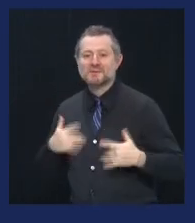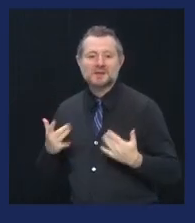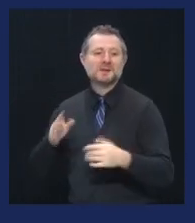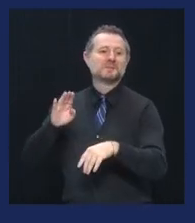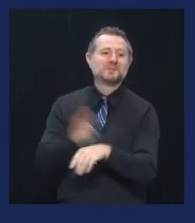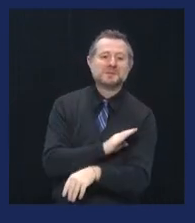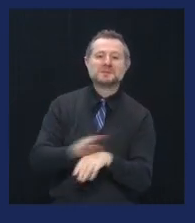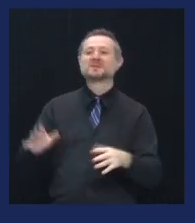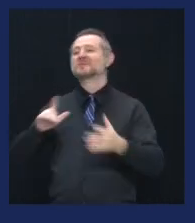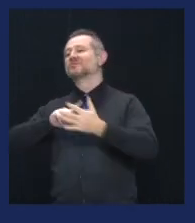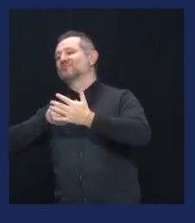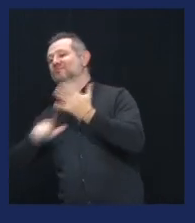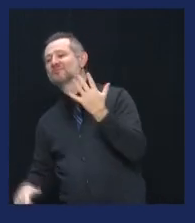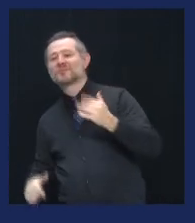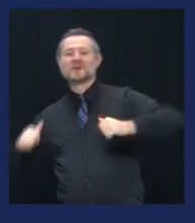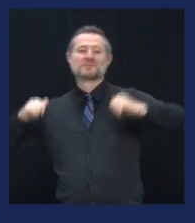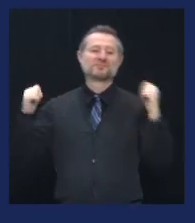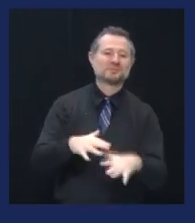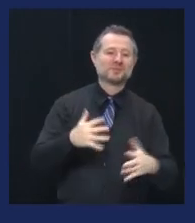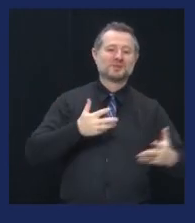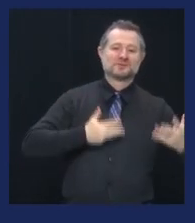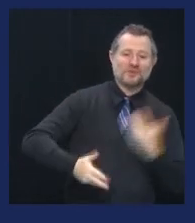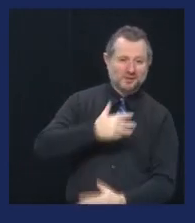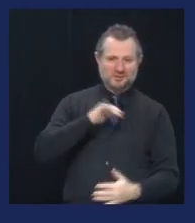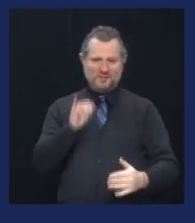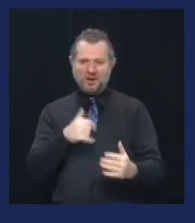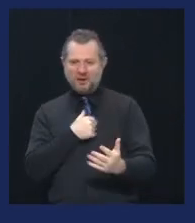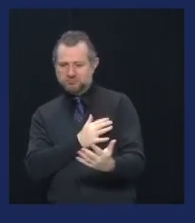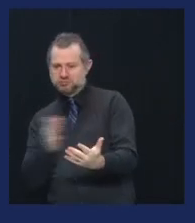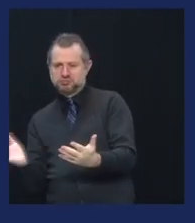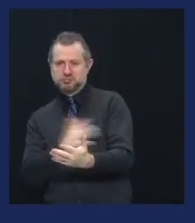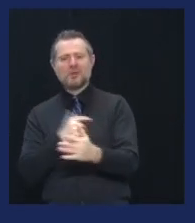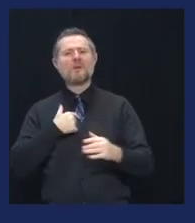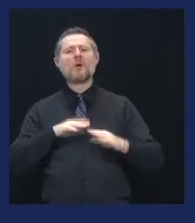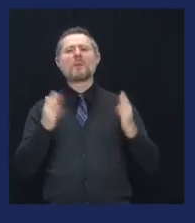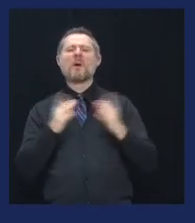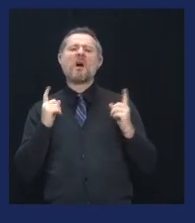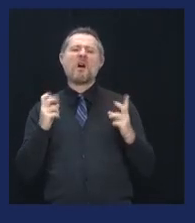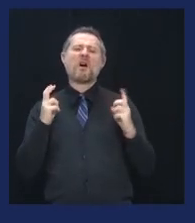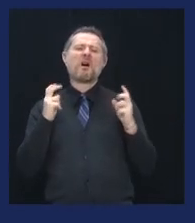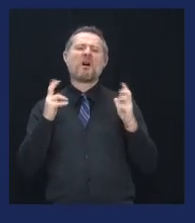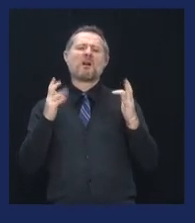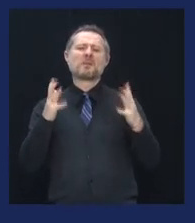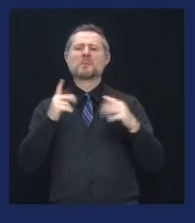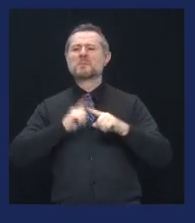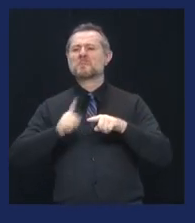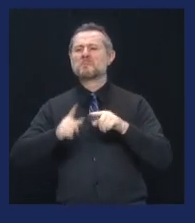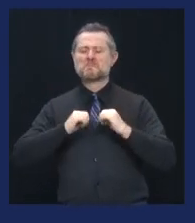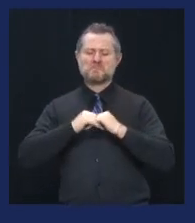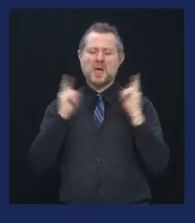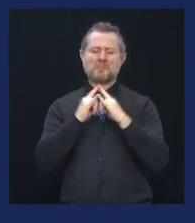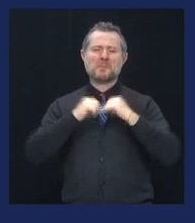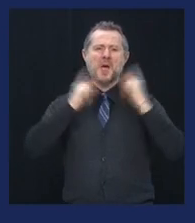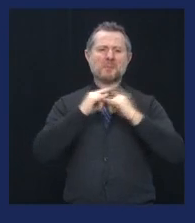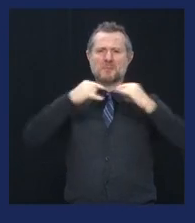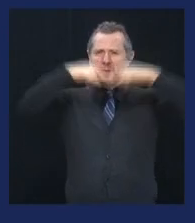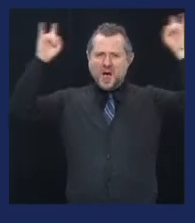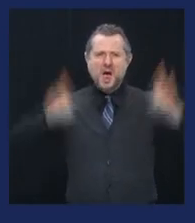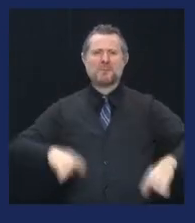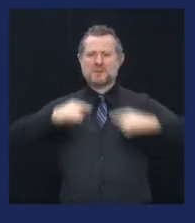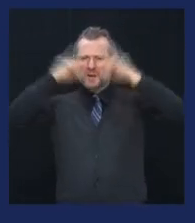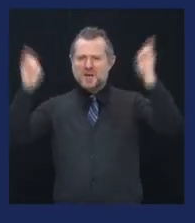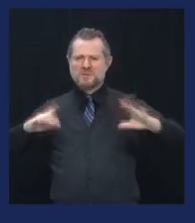will open hundreds of these new pop-up rapid testing sites statewide to bring this effort